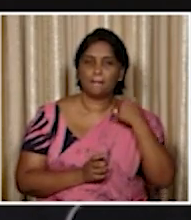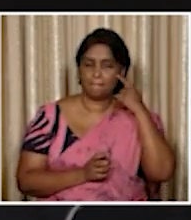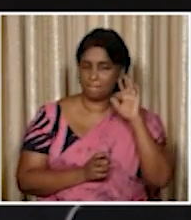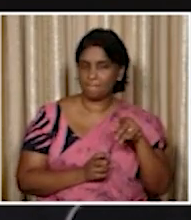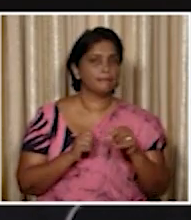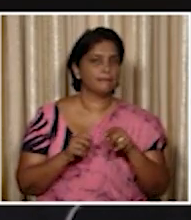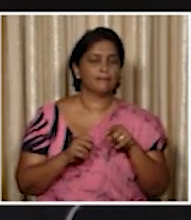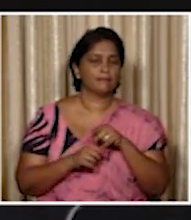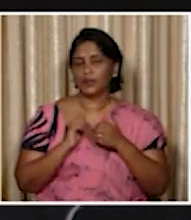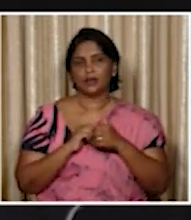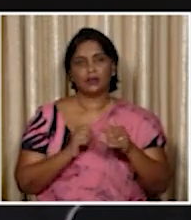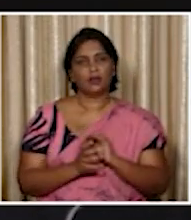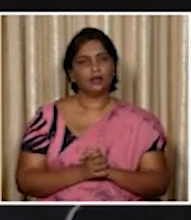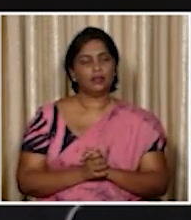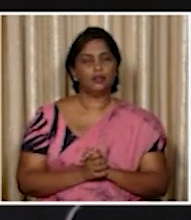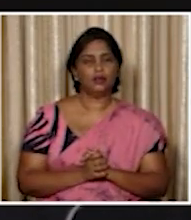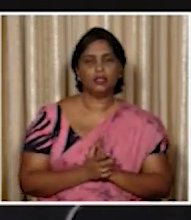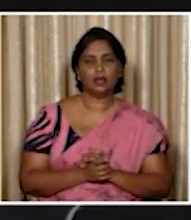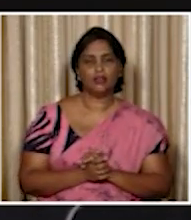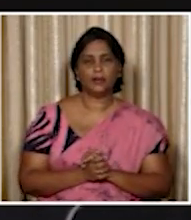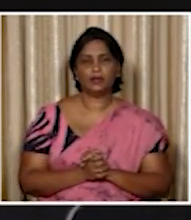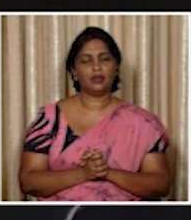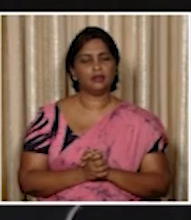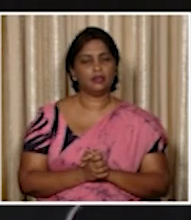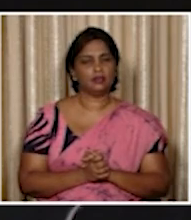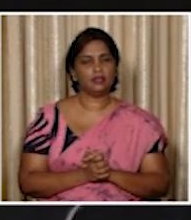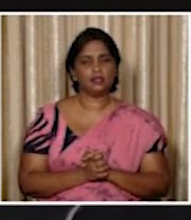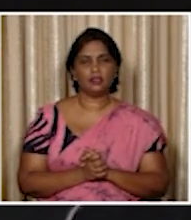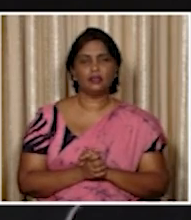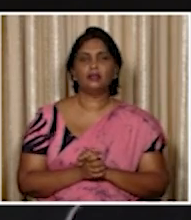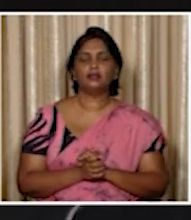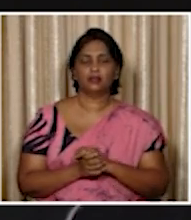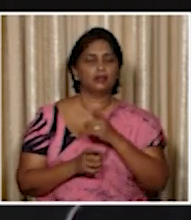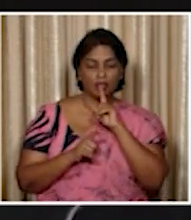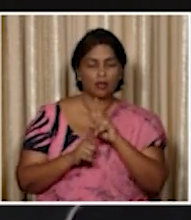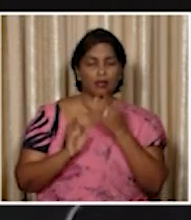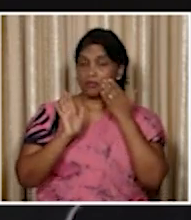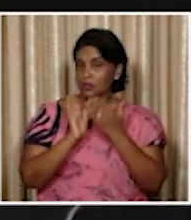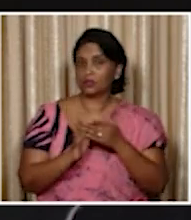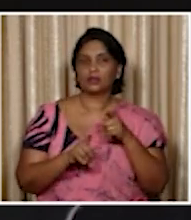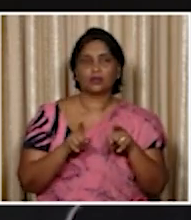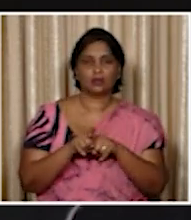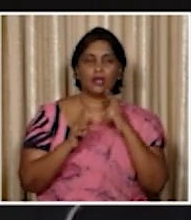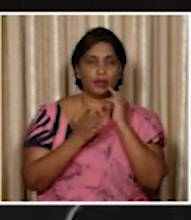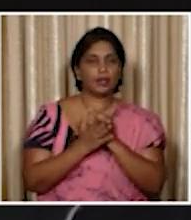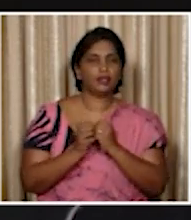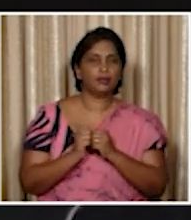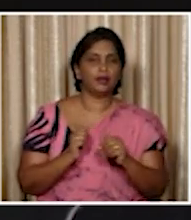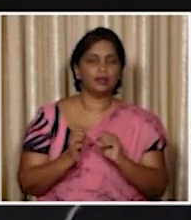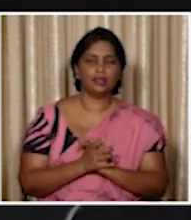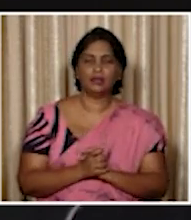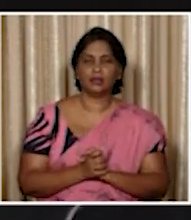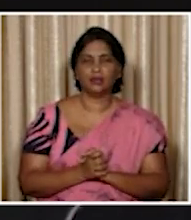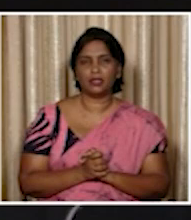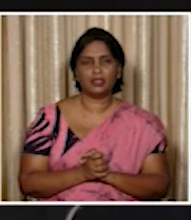Speaker Lenthal, who epitomized how a speaker should behave. This is what he said: "I